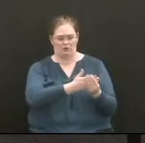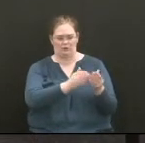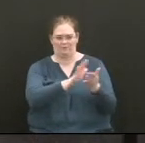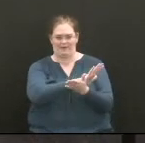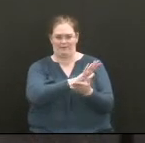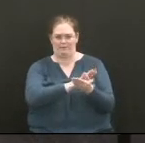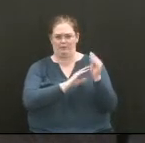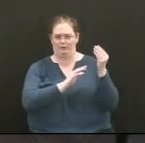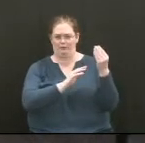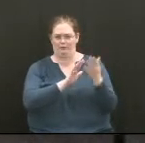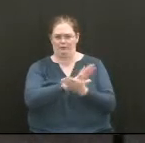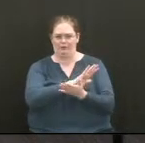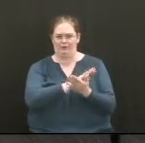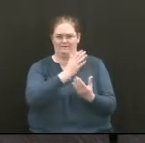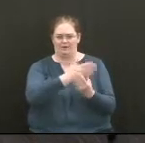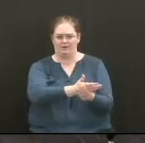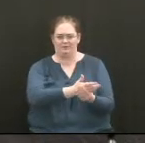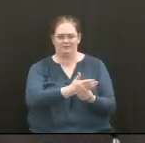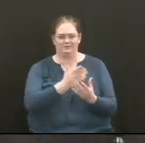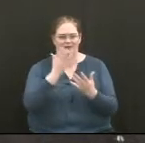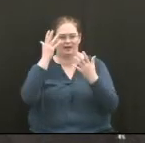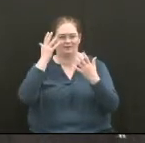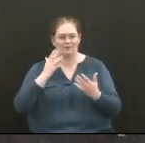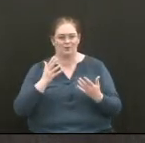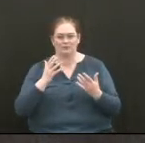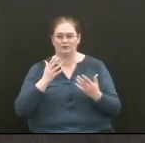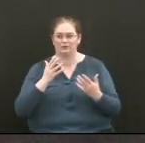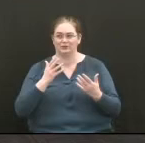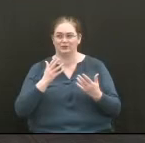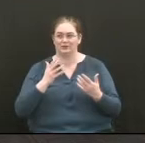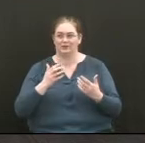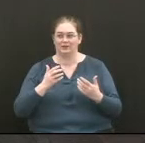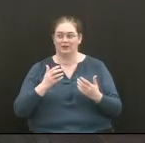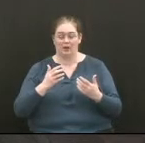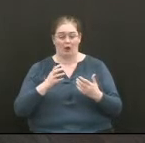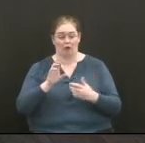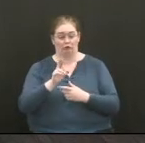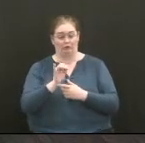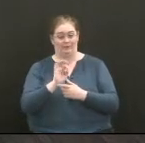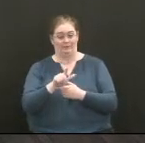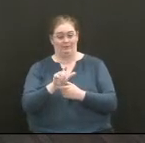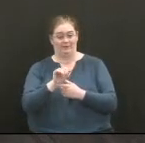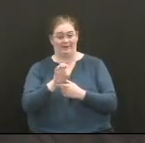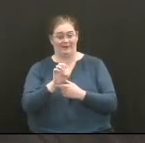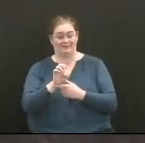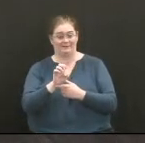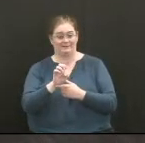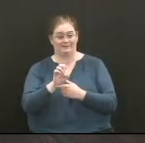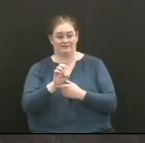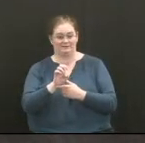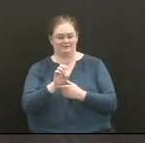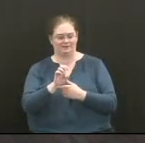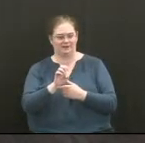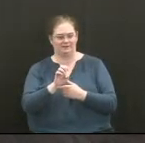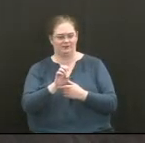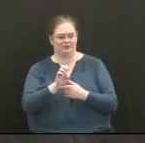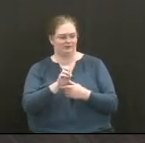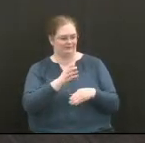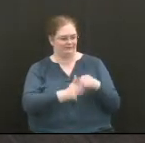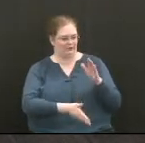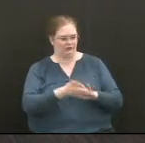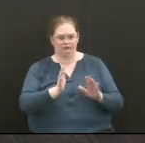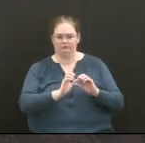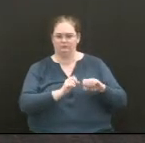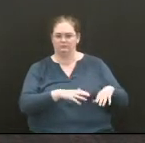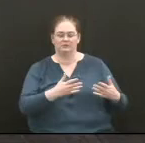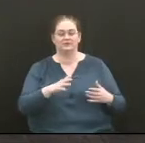files. And unfortunately, the life of a criminal case is never ending. Sometimes people